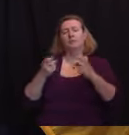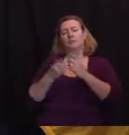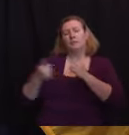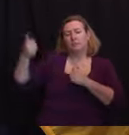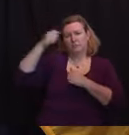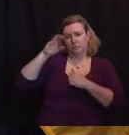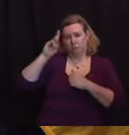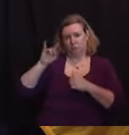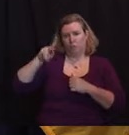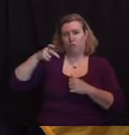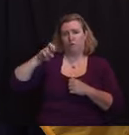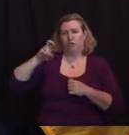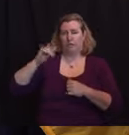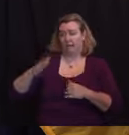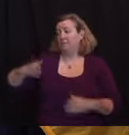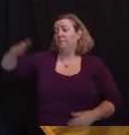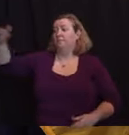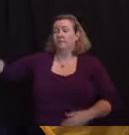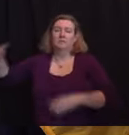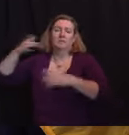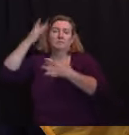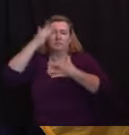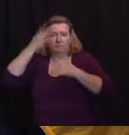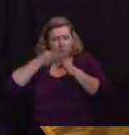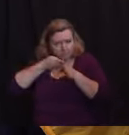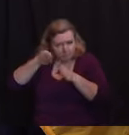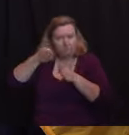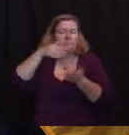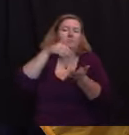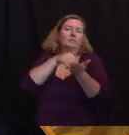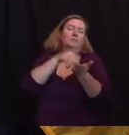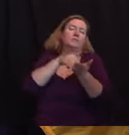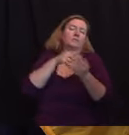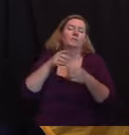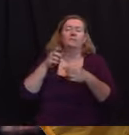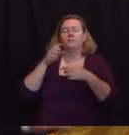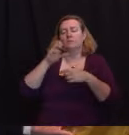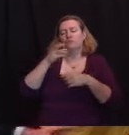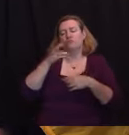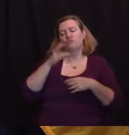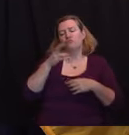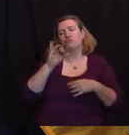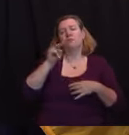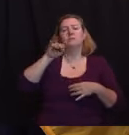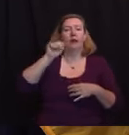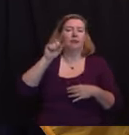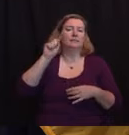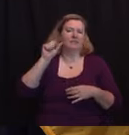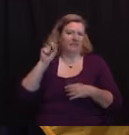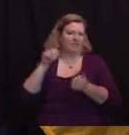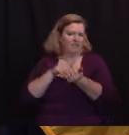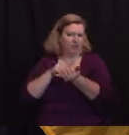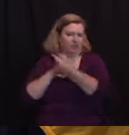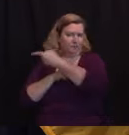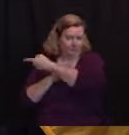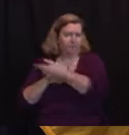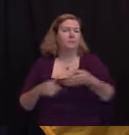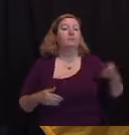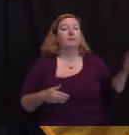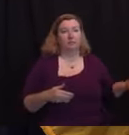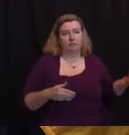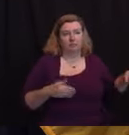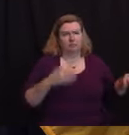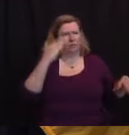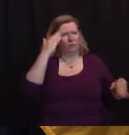familiar face, the state's epidemiologist, Dr. Christina Tan. Great to have you both here. To my left, a guy who needs no